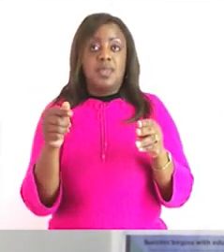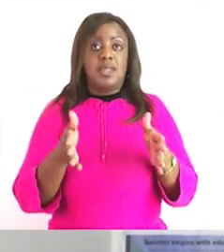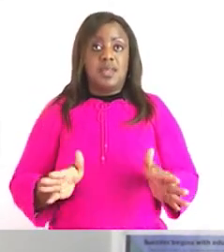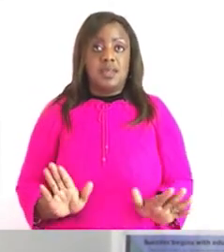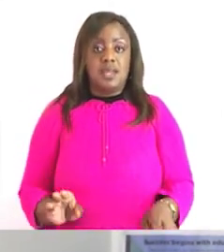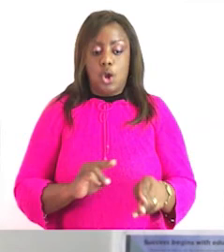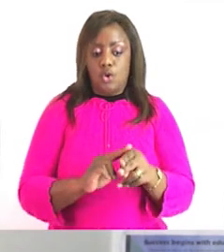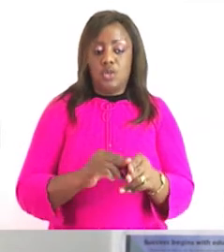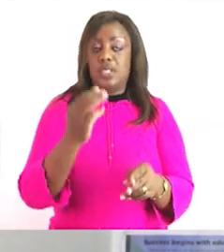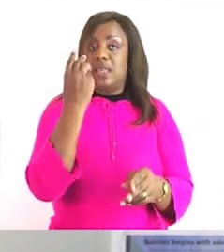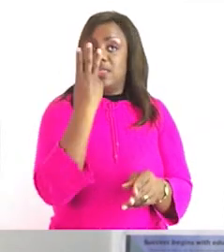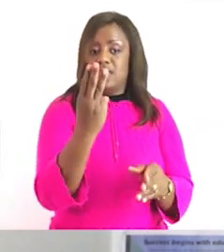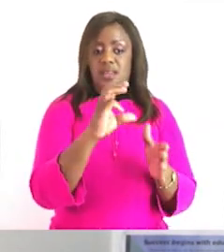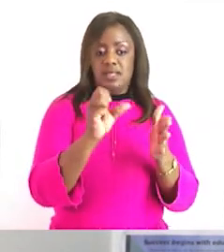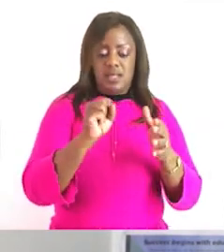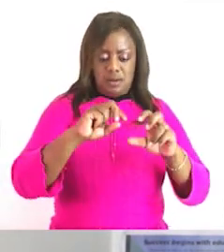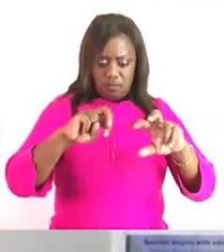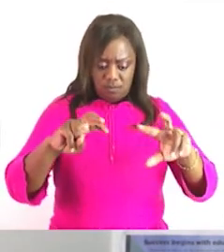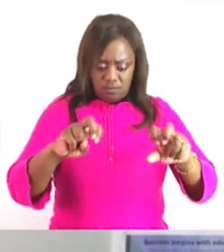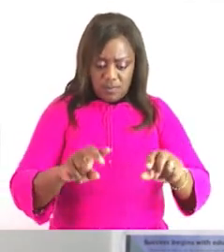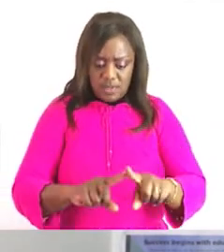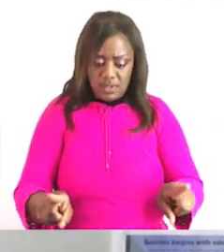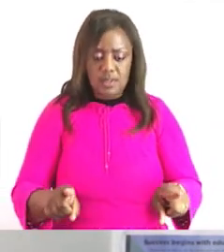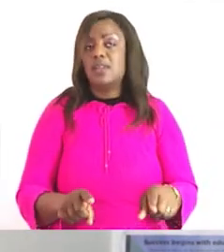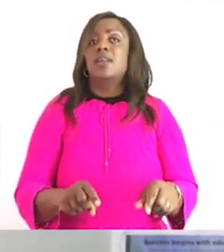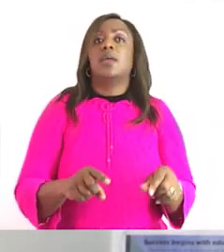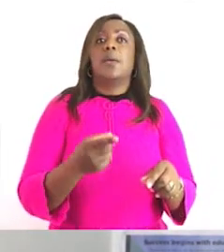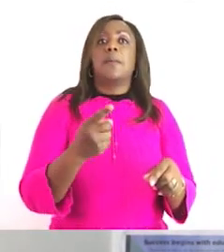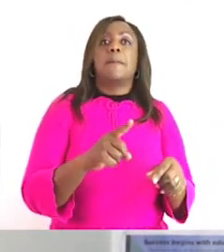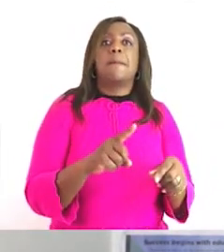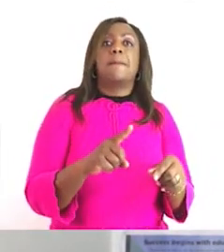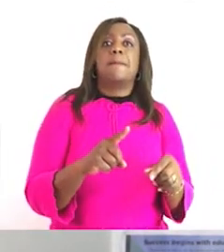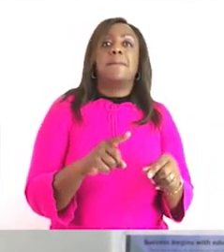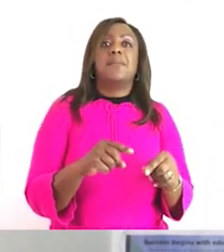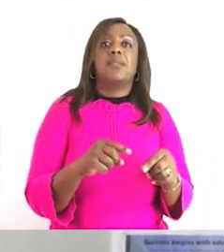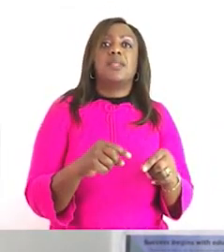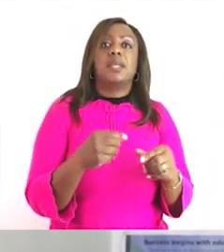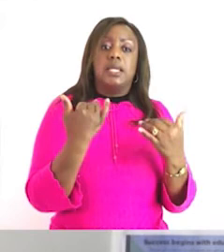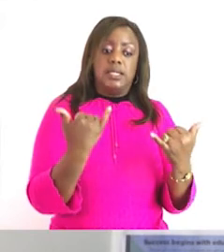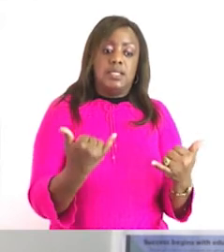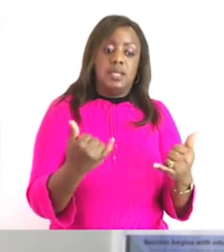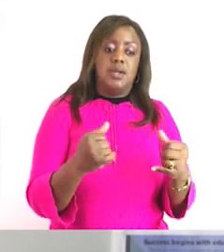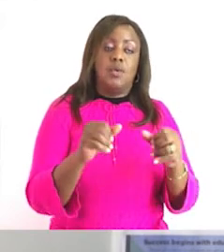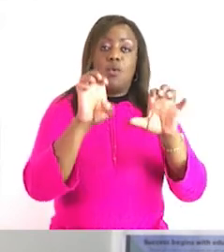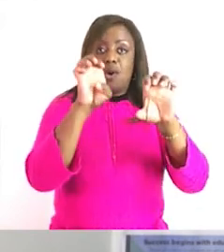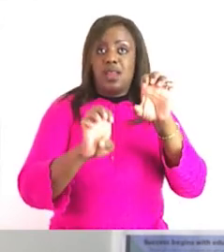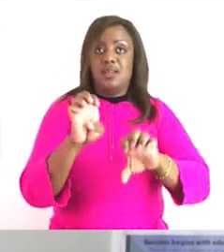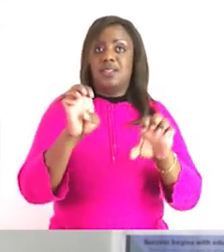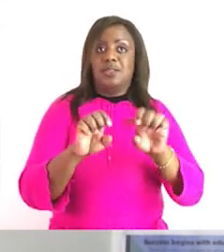3 seconds, to find the difference, is 3 minus